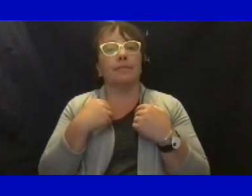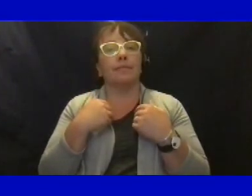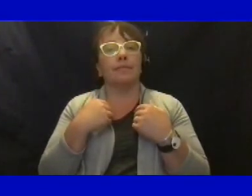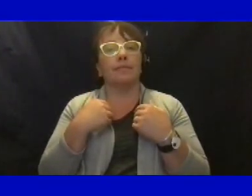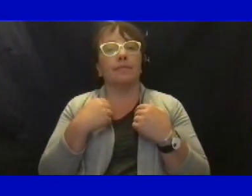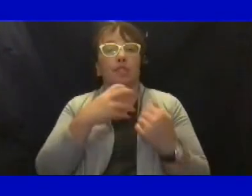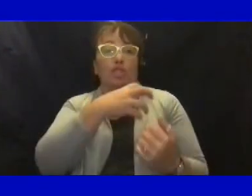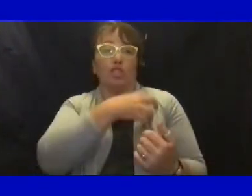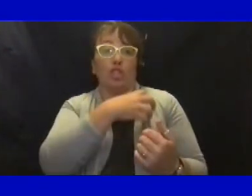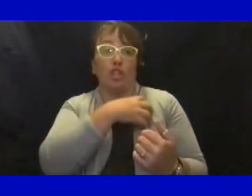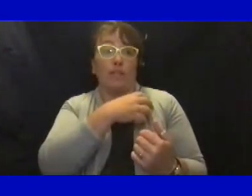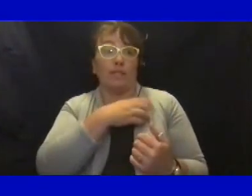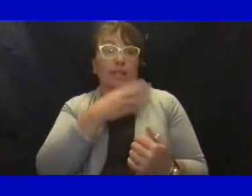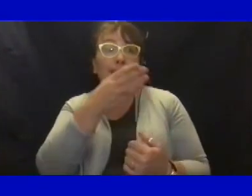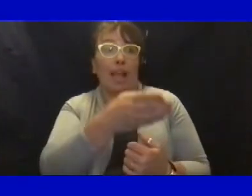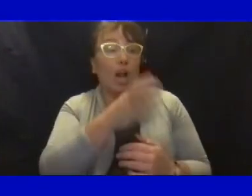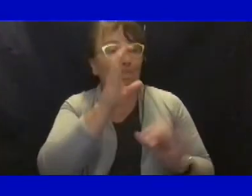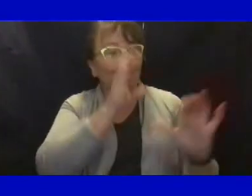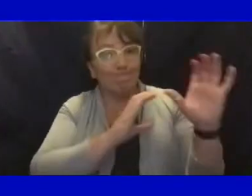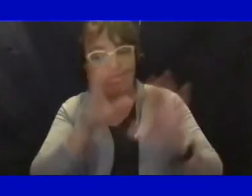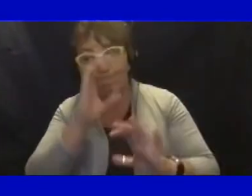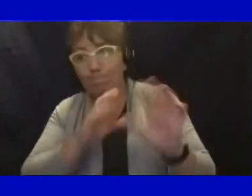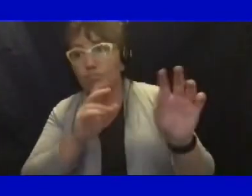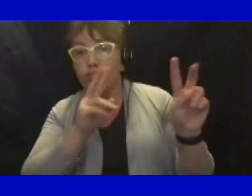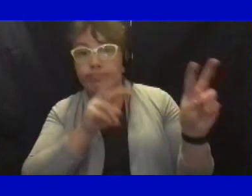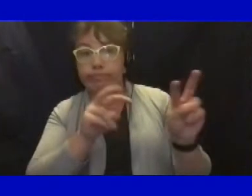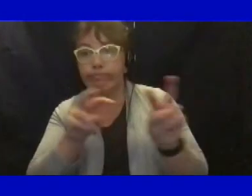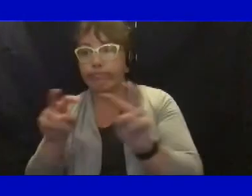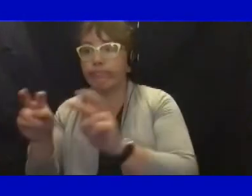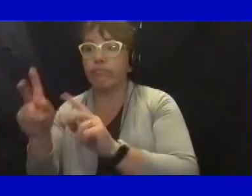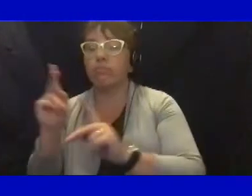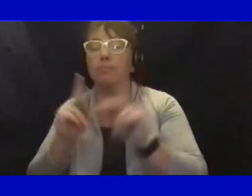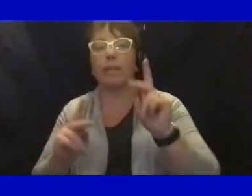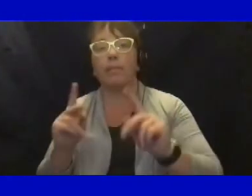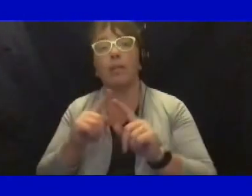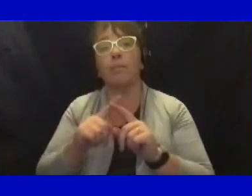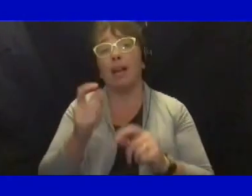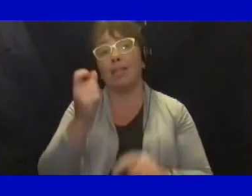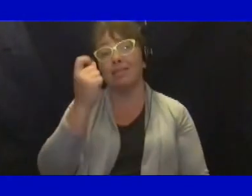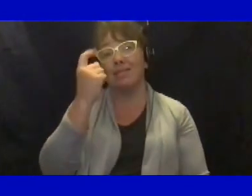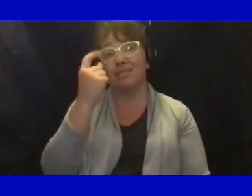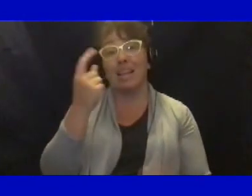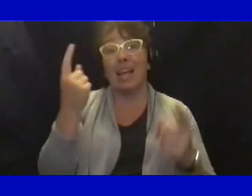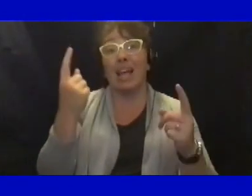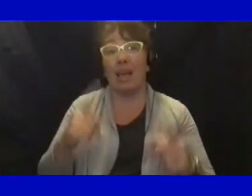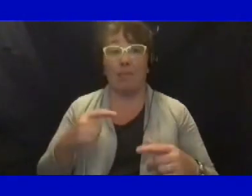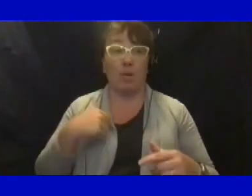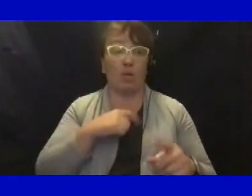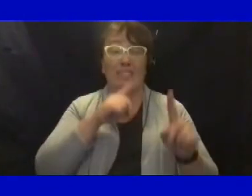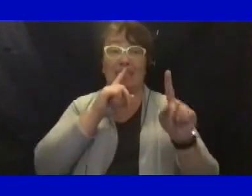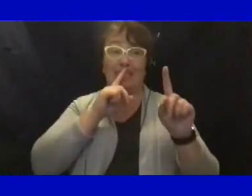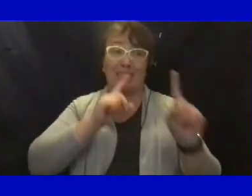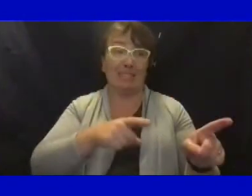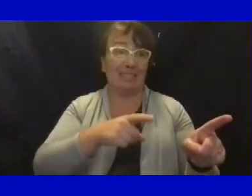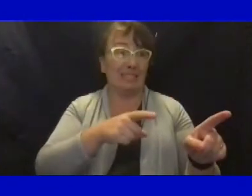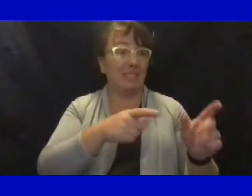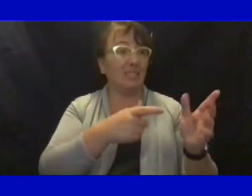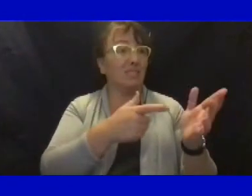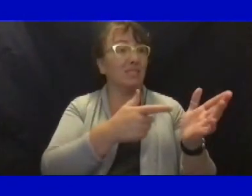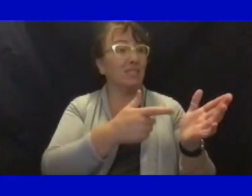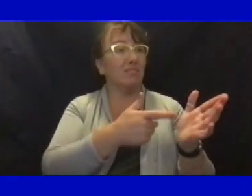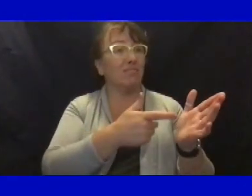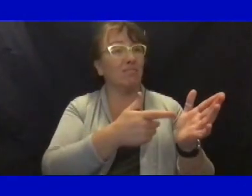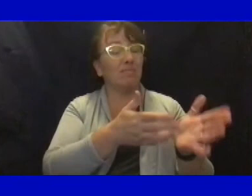actively patrolling, but also understand, once the order is given, if there's an emergency at your house or around